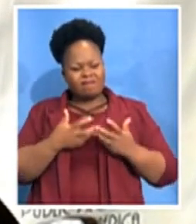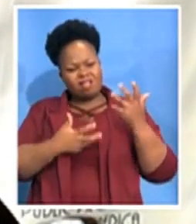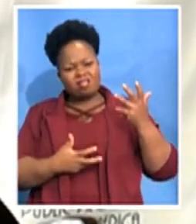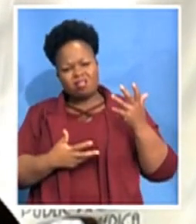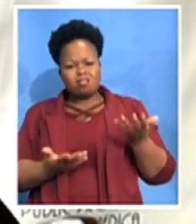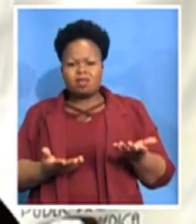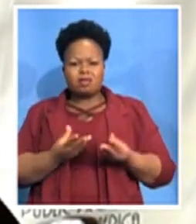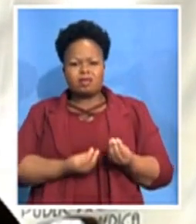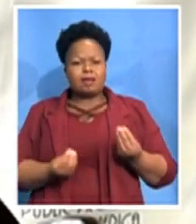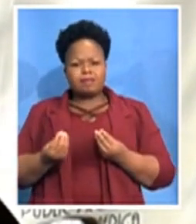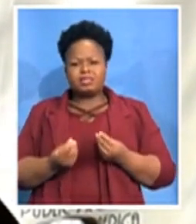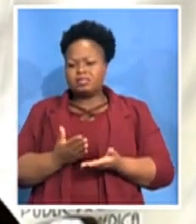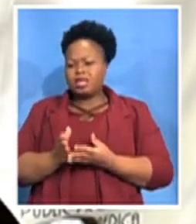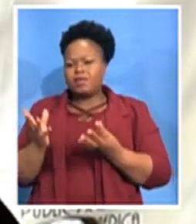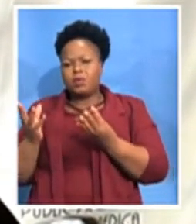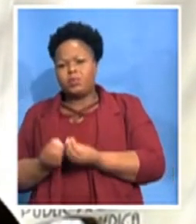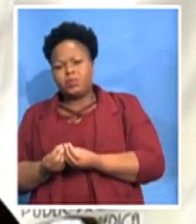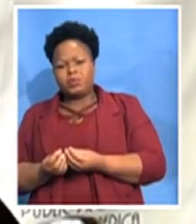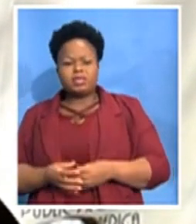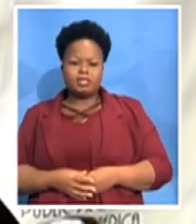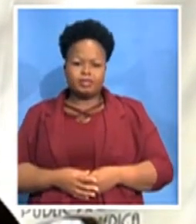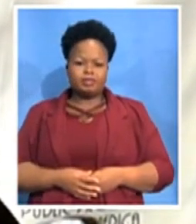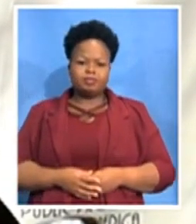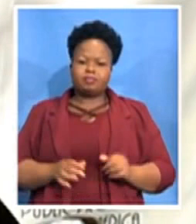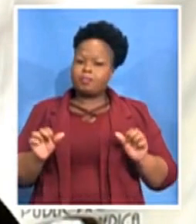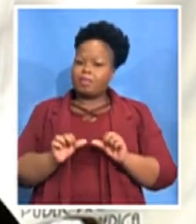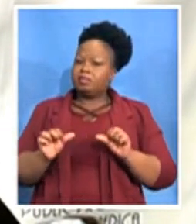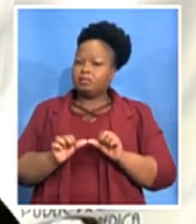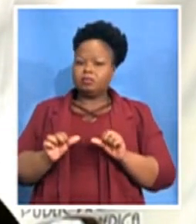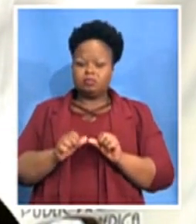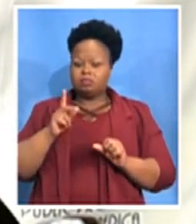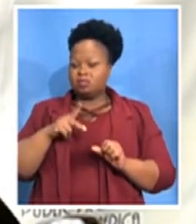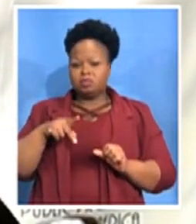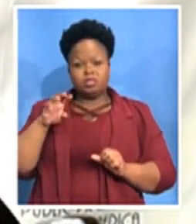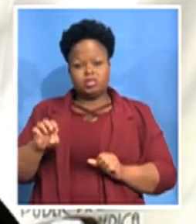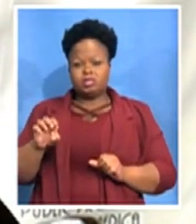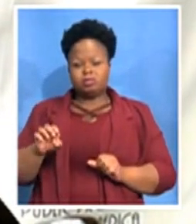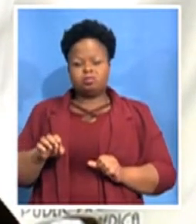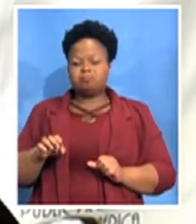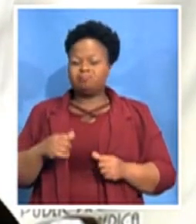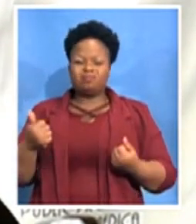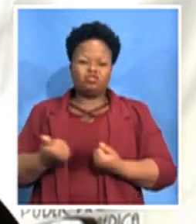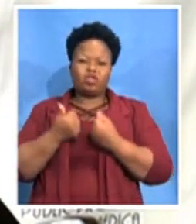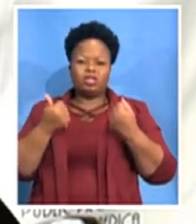Availability of required sizes for some of the PPEs was a challenge, such as boots and goggles.